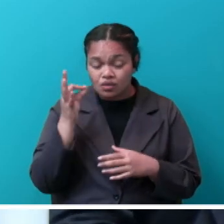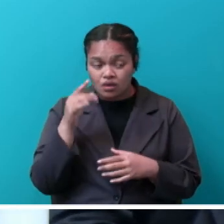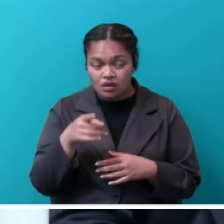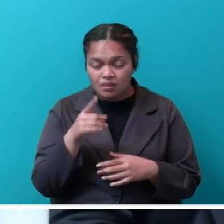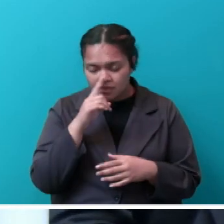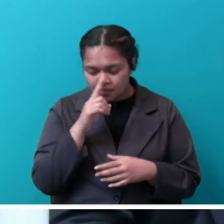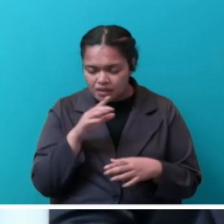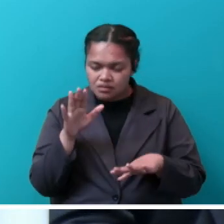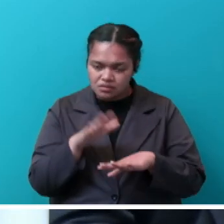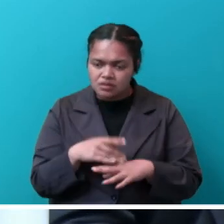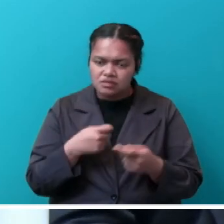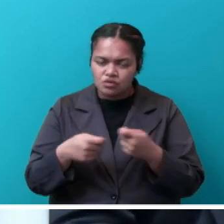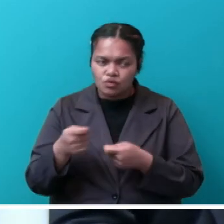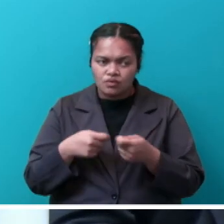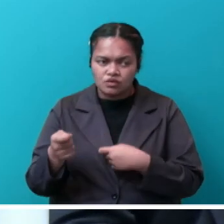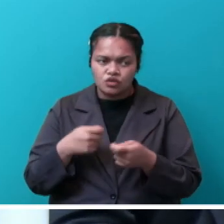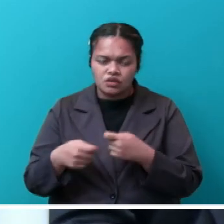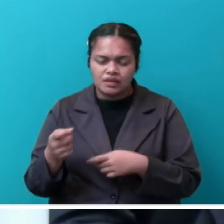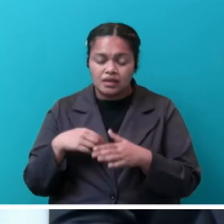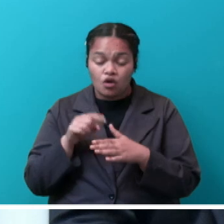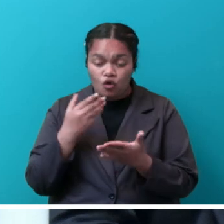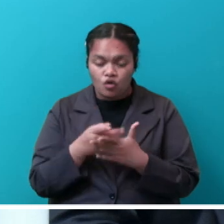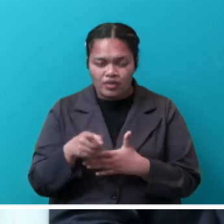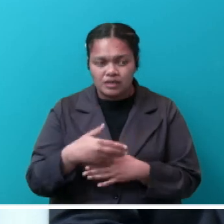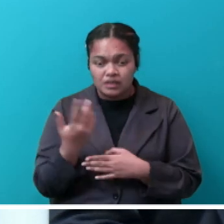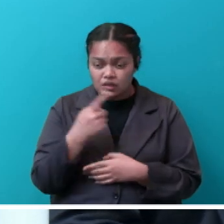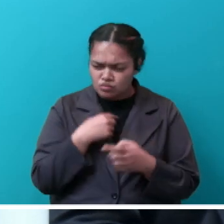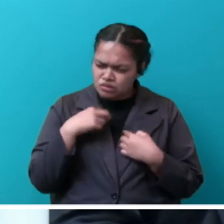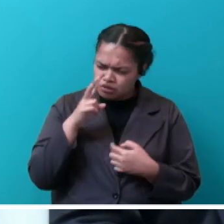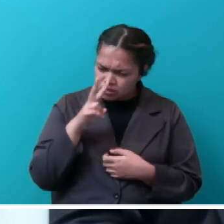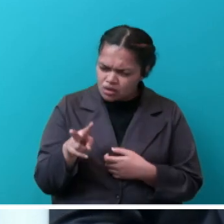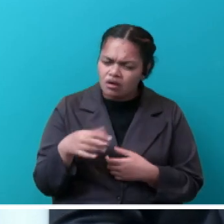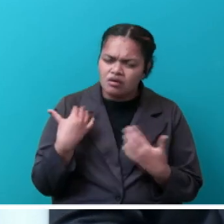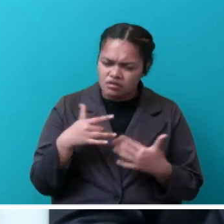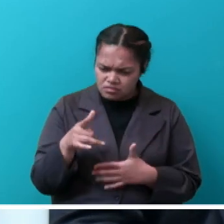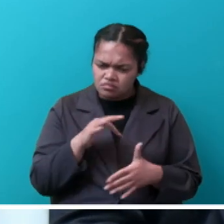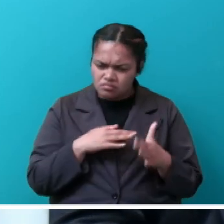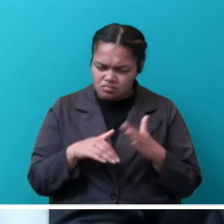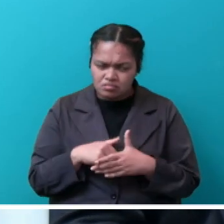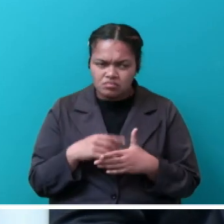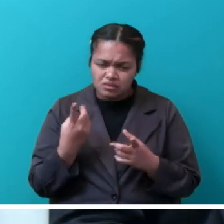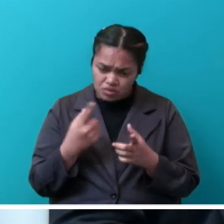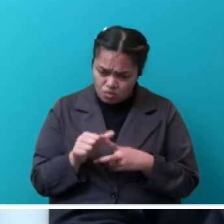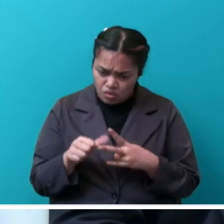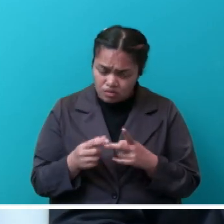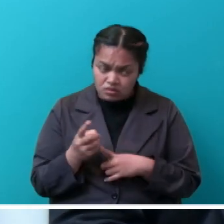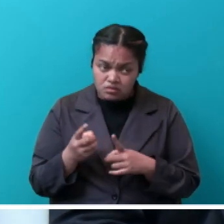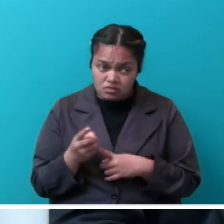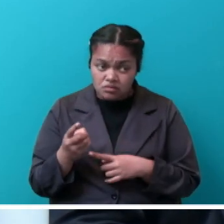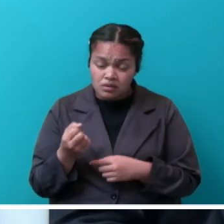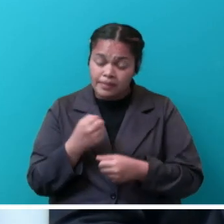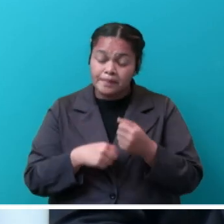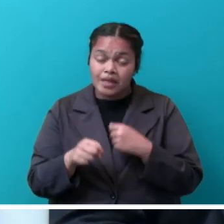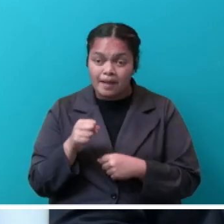trading on that particular day. And we see the potential of growing that and also developing Keiyasi to become